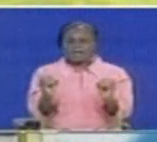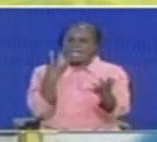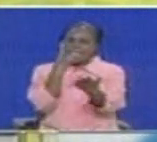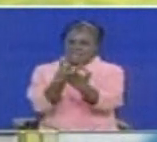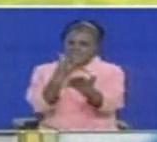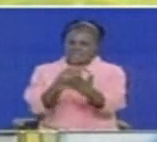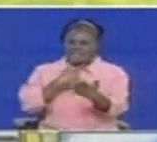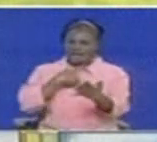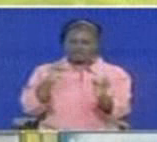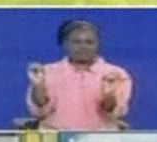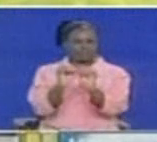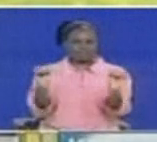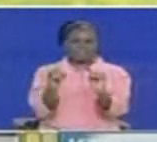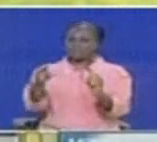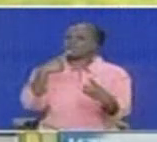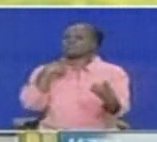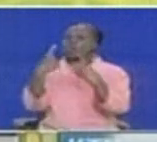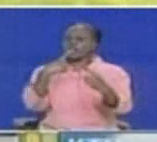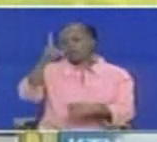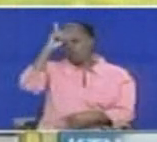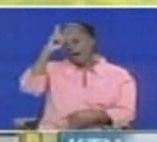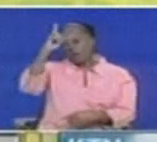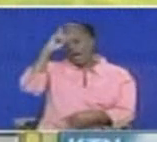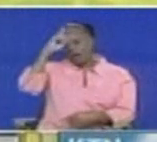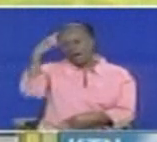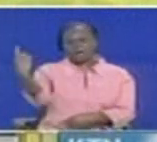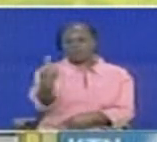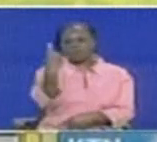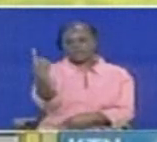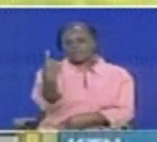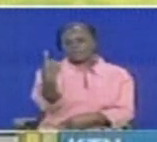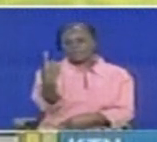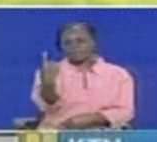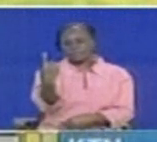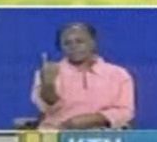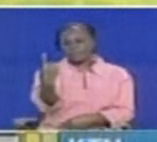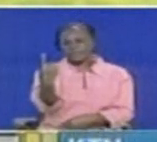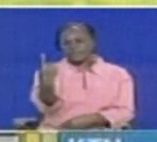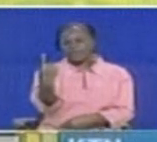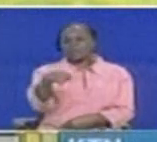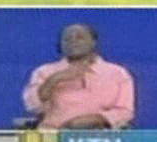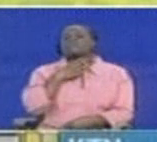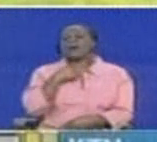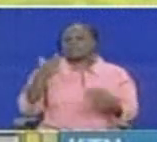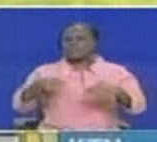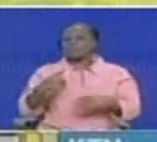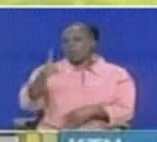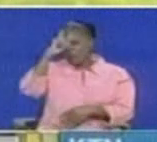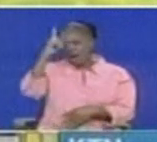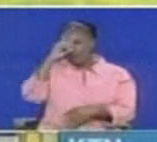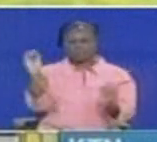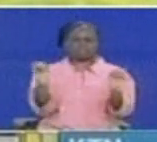evidence. It's just talking for the sake of talking. Now, we do not like people who talk for the sake of